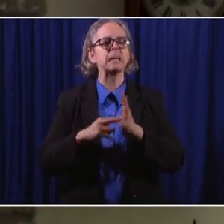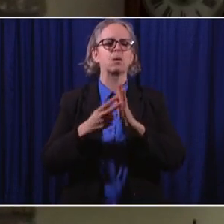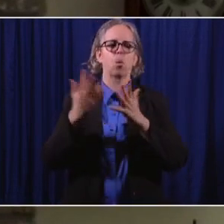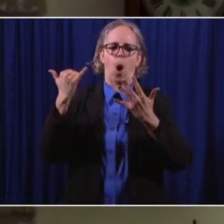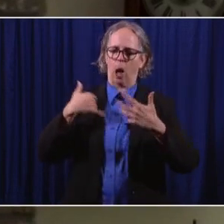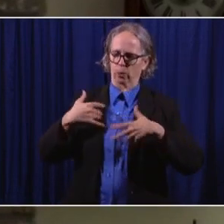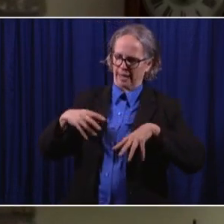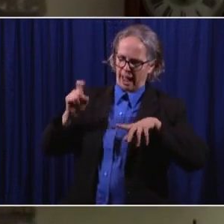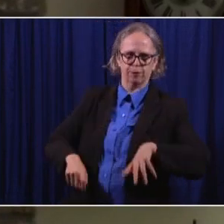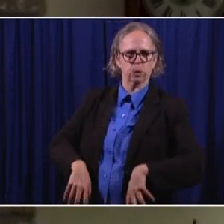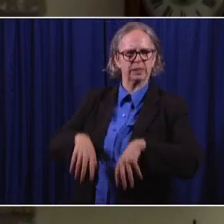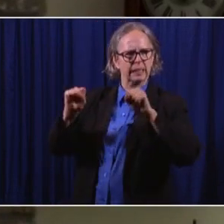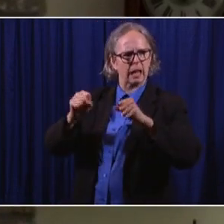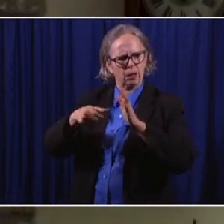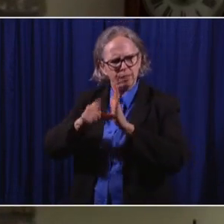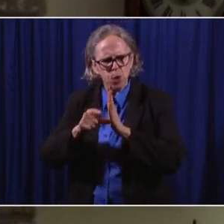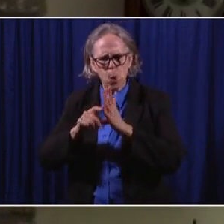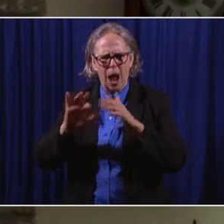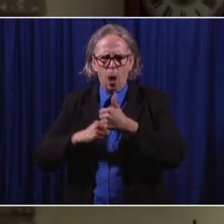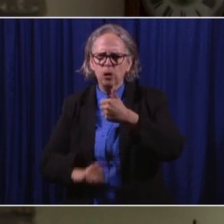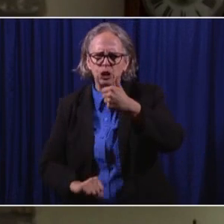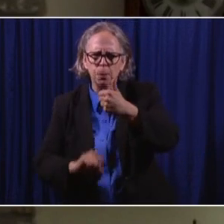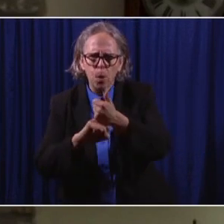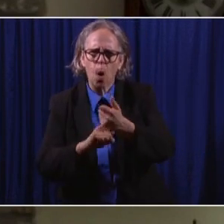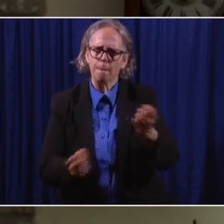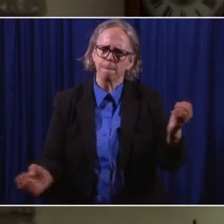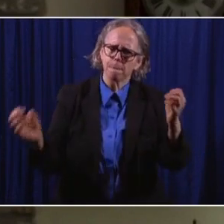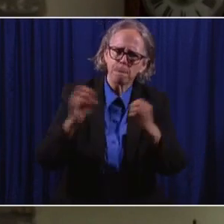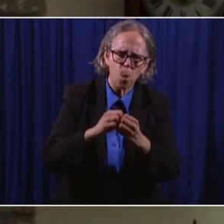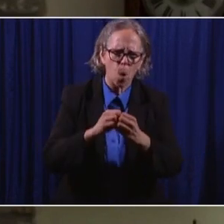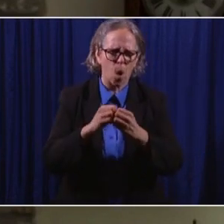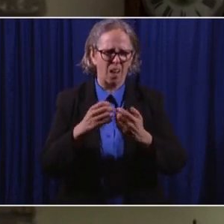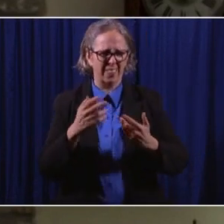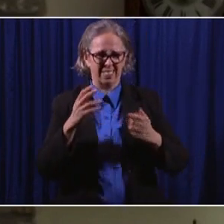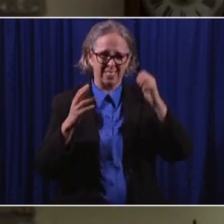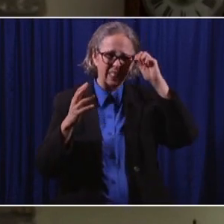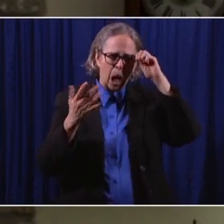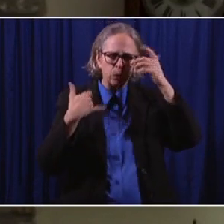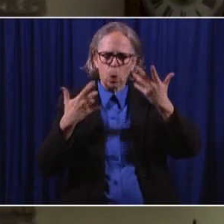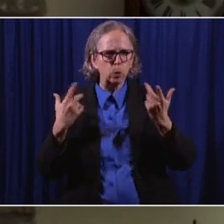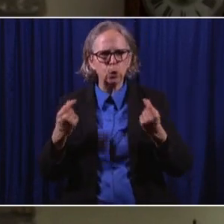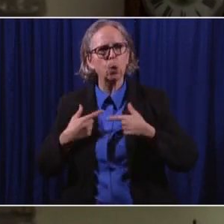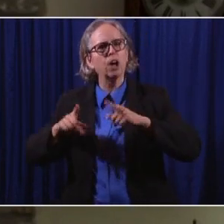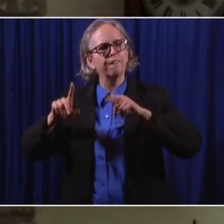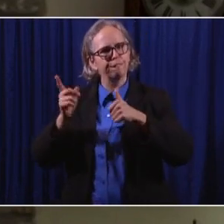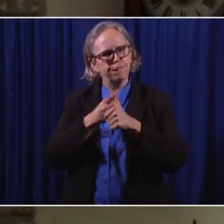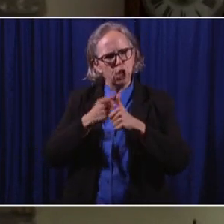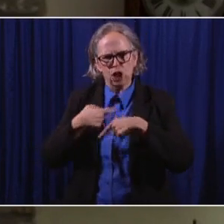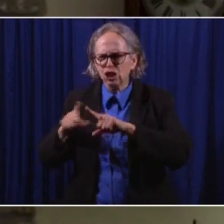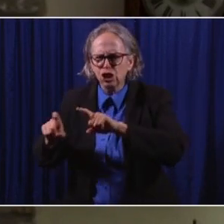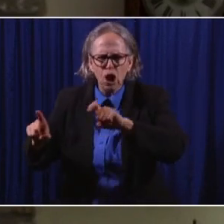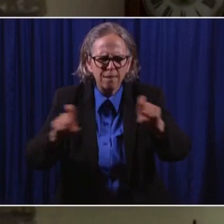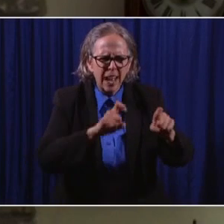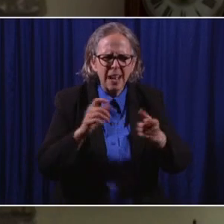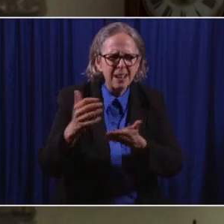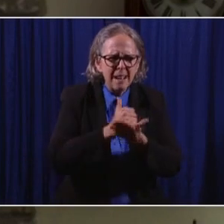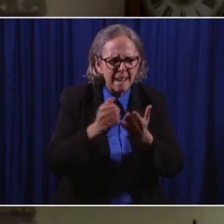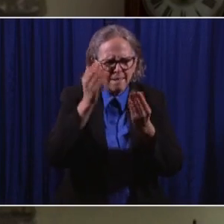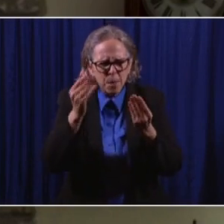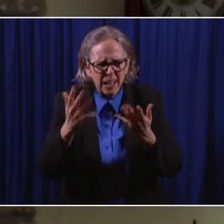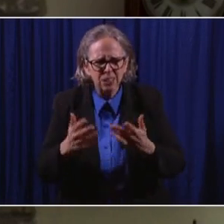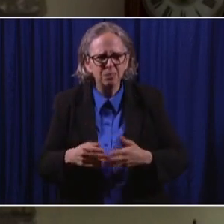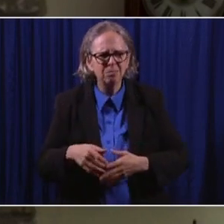we're doing as far as the surveys, the inspections that are going on in the nursing homes. So go ahead. You